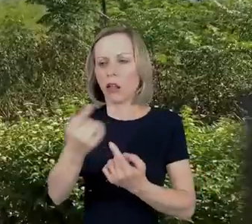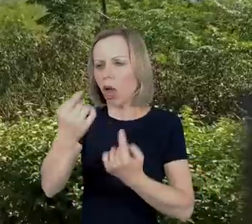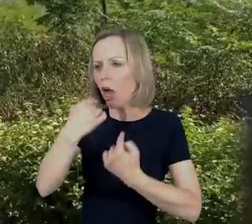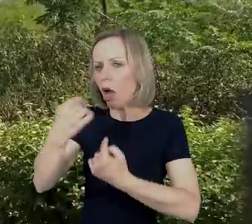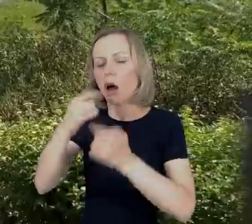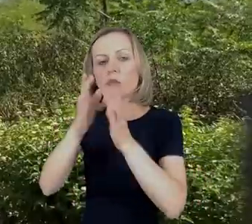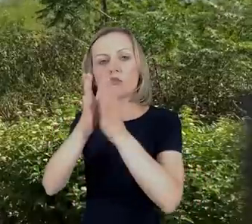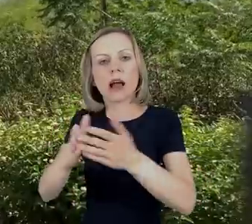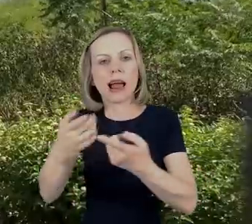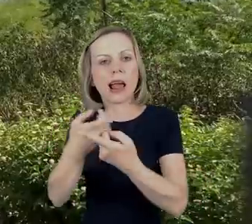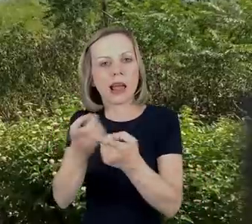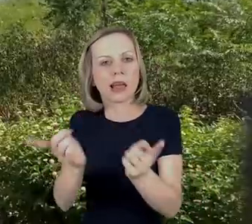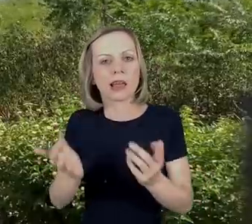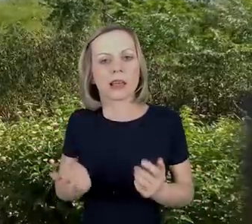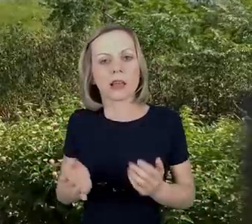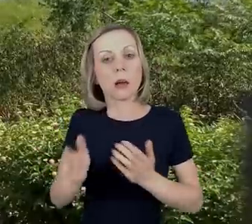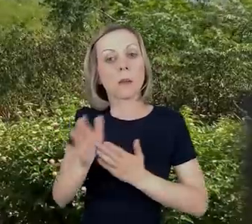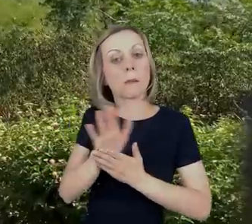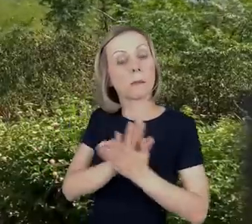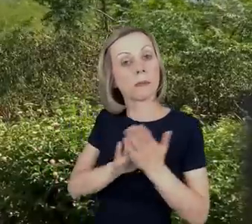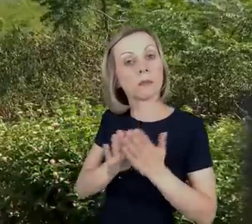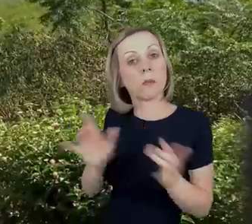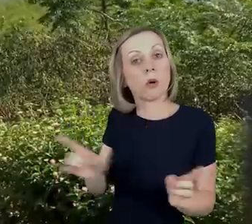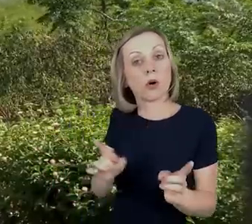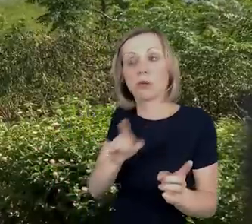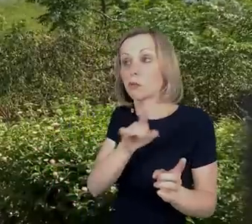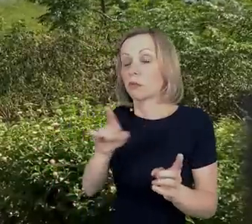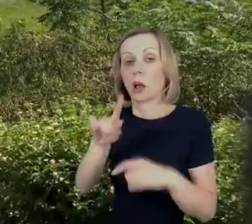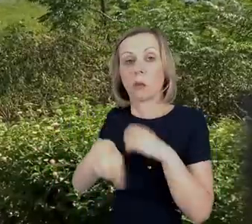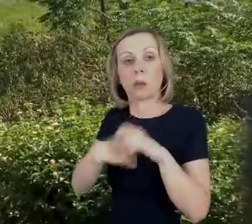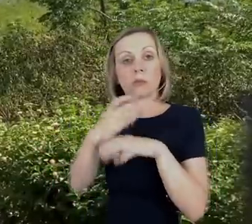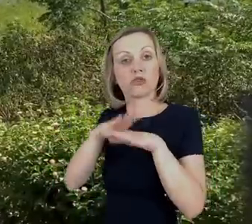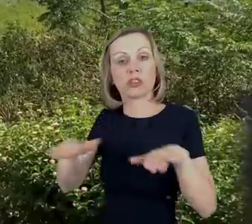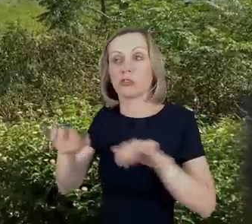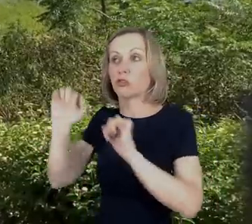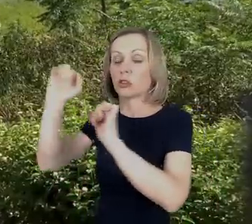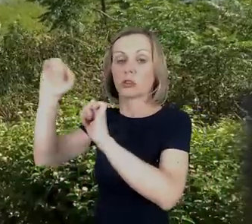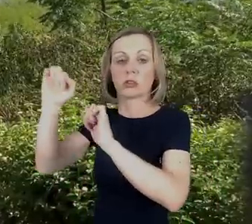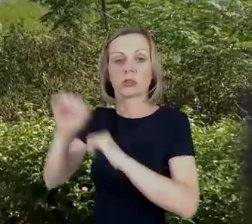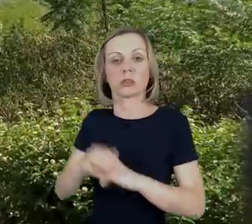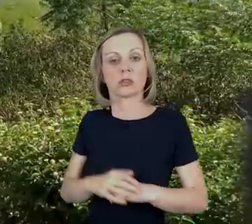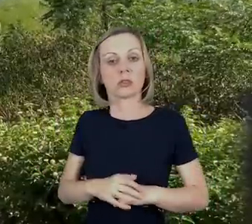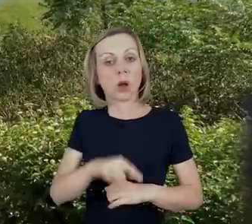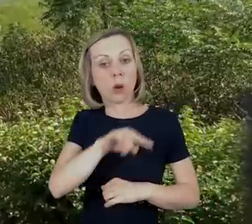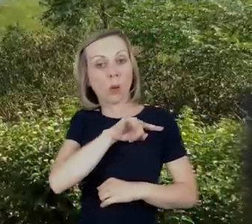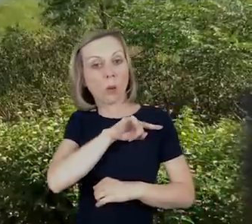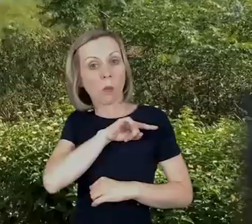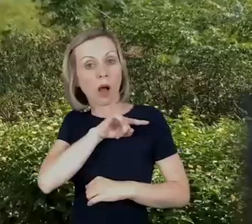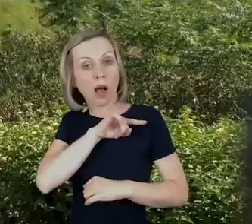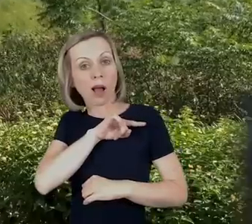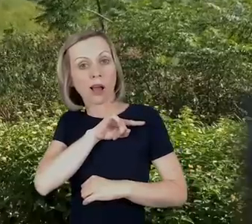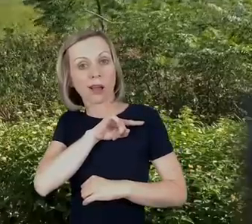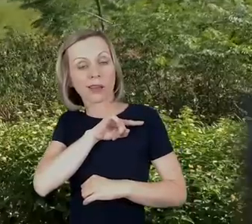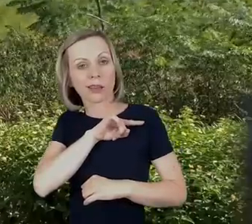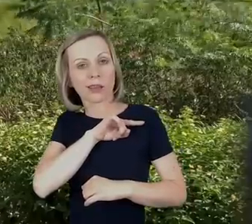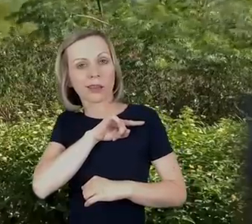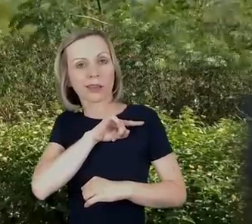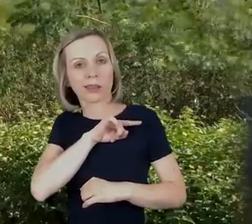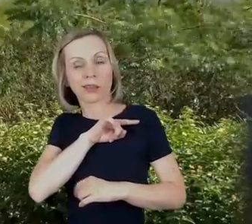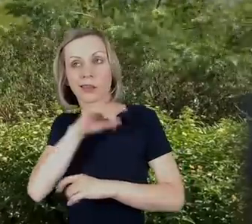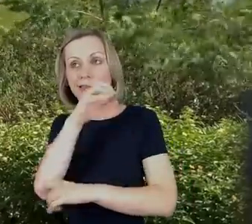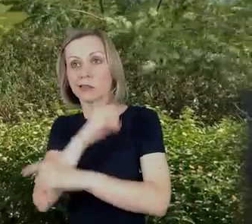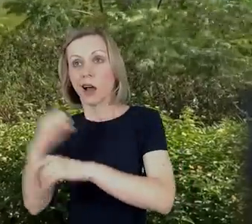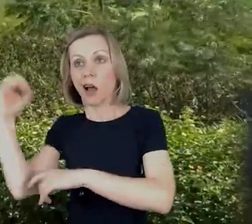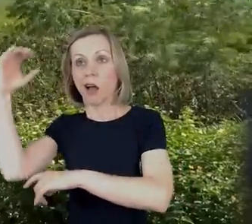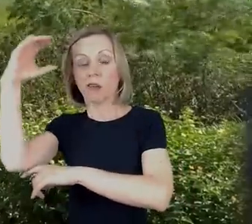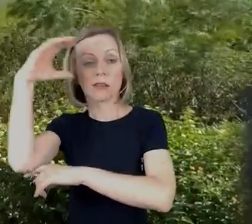enemies and pray for those who persecute you, so that you may be children of your Father in heaven. For he makes his